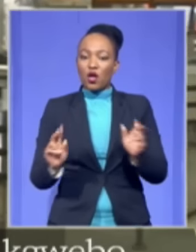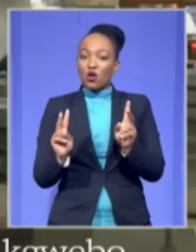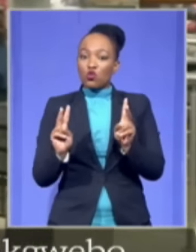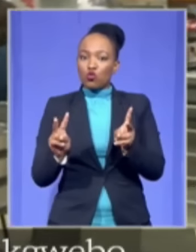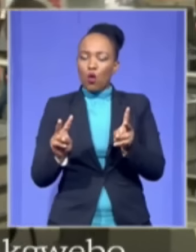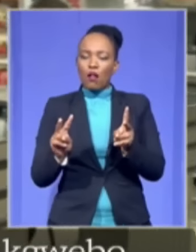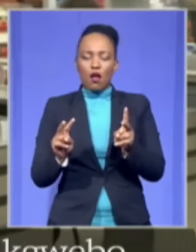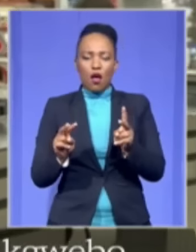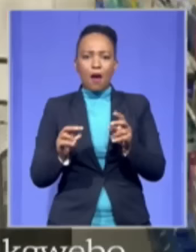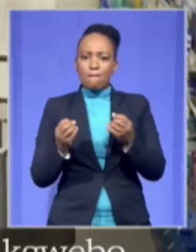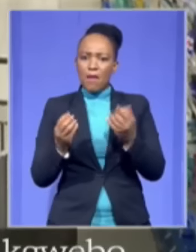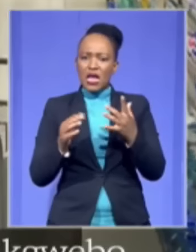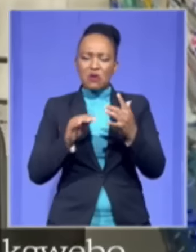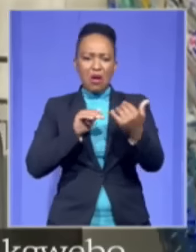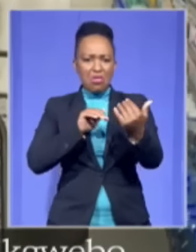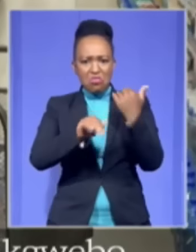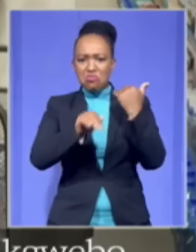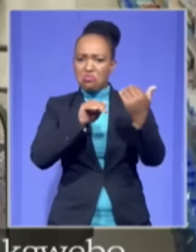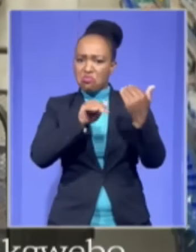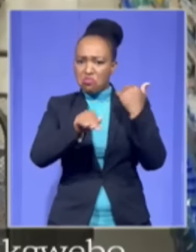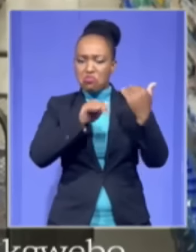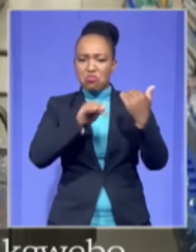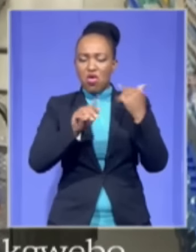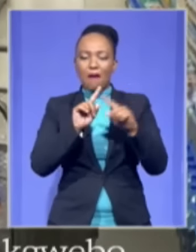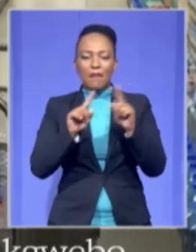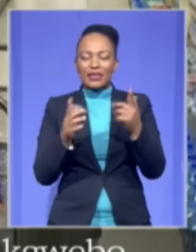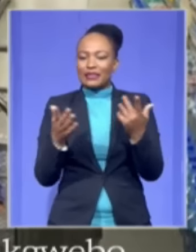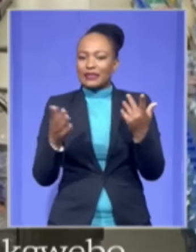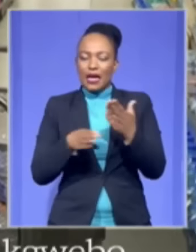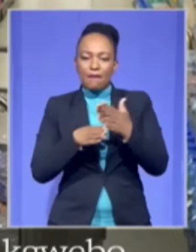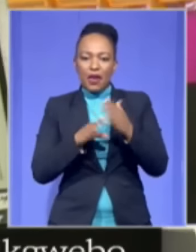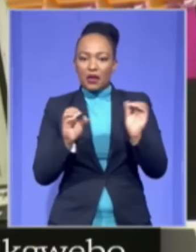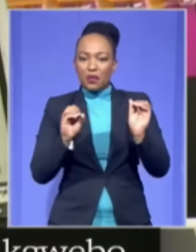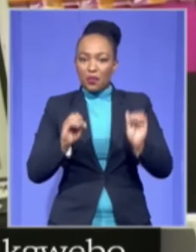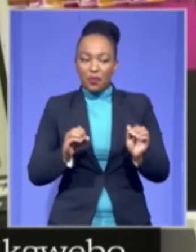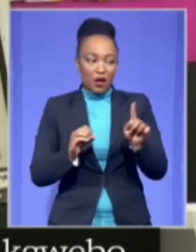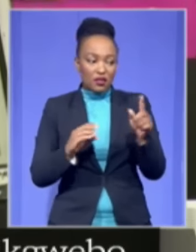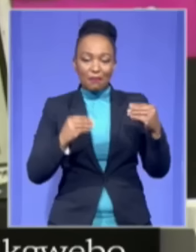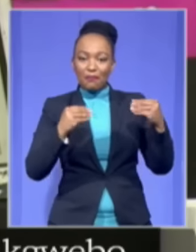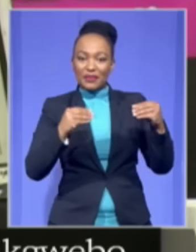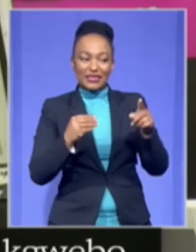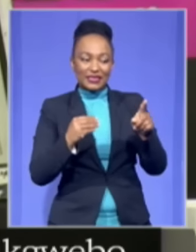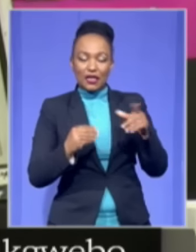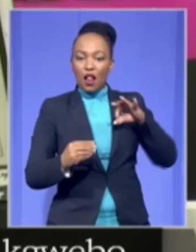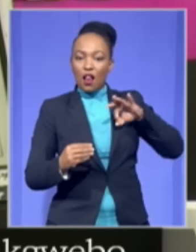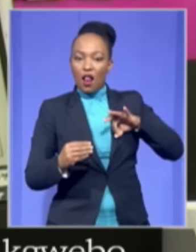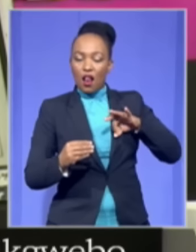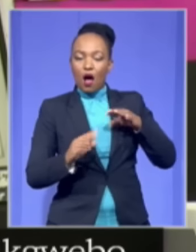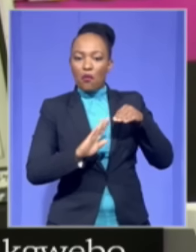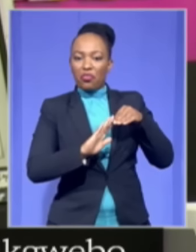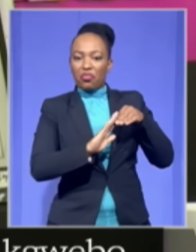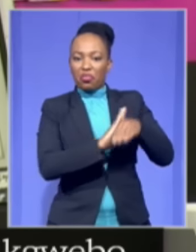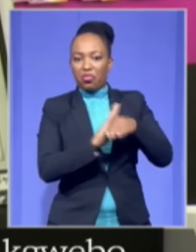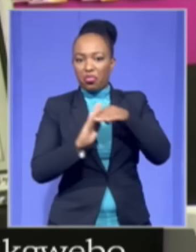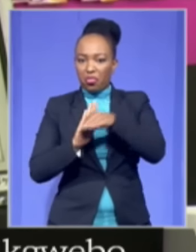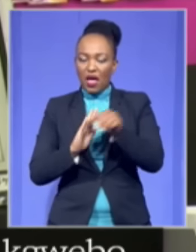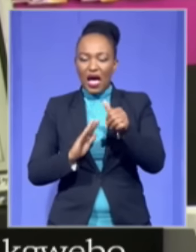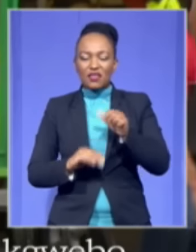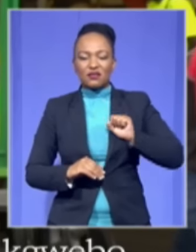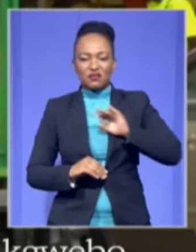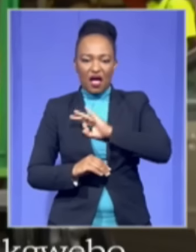le ona gana babereki. Dikgwebo di latlhegetswe ke letseno mme tse dingwe di fokoditse badiri. There's a lot of businesses